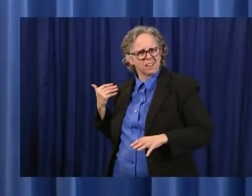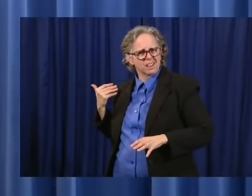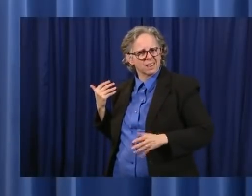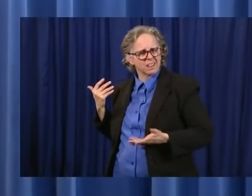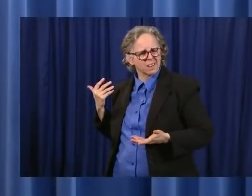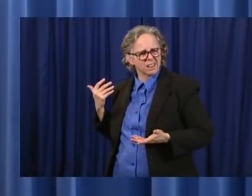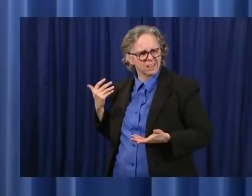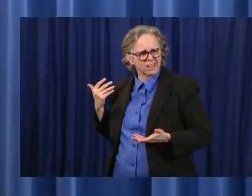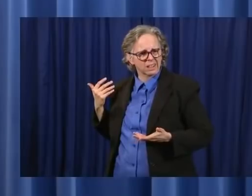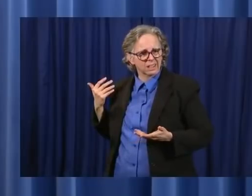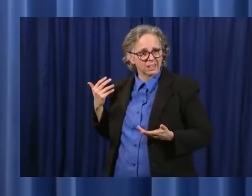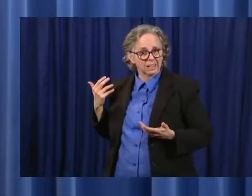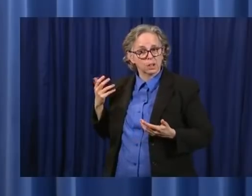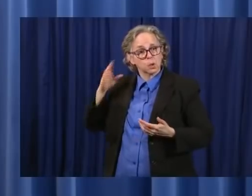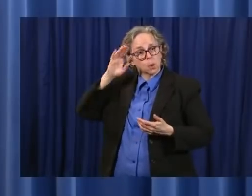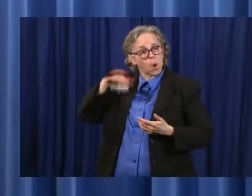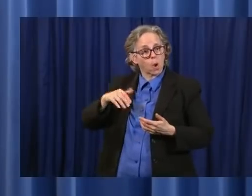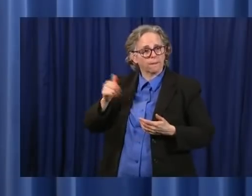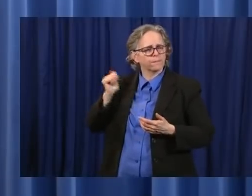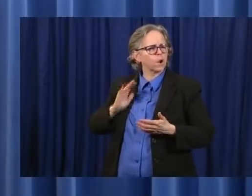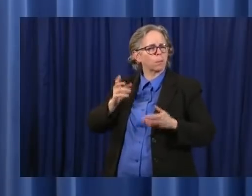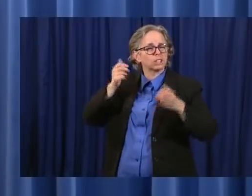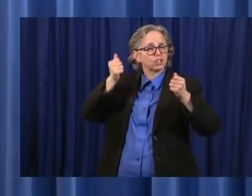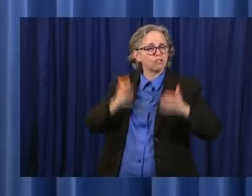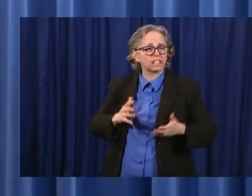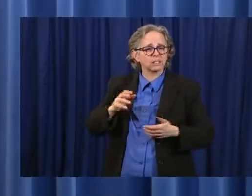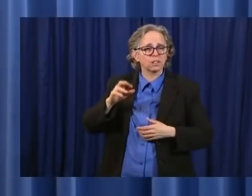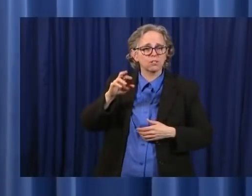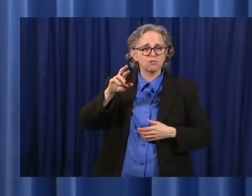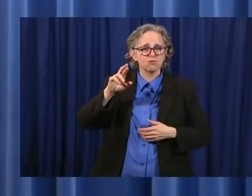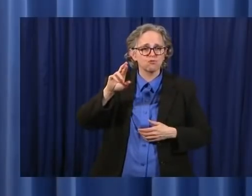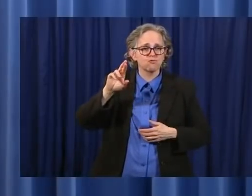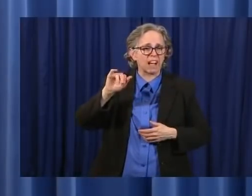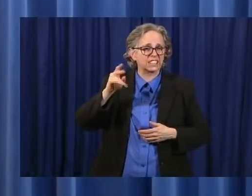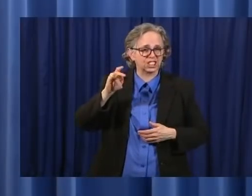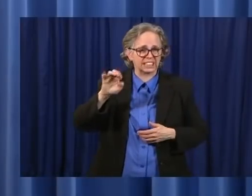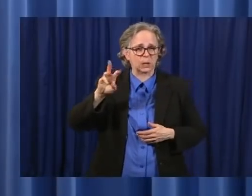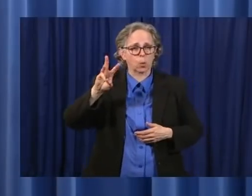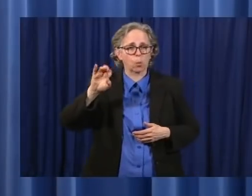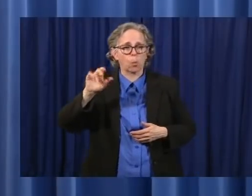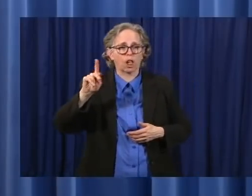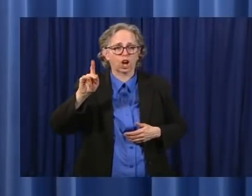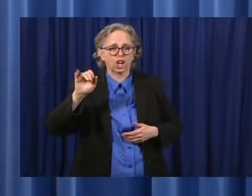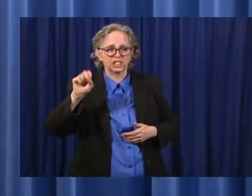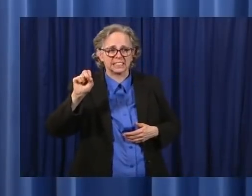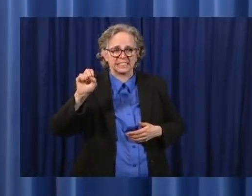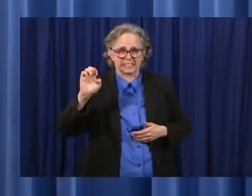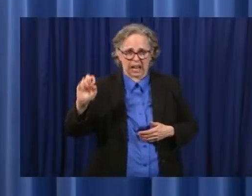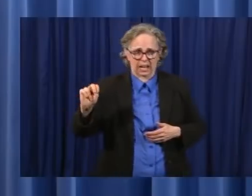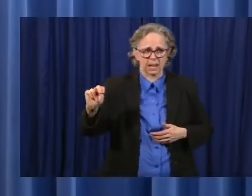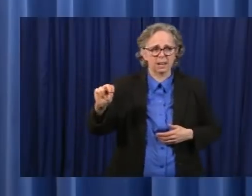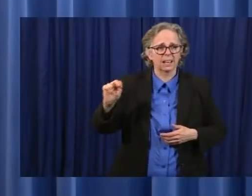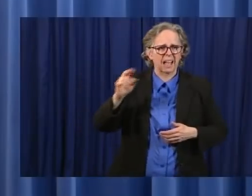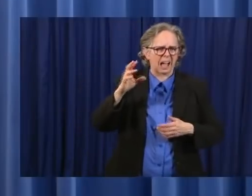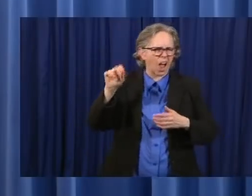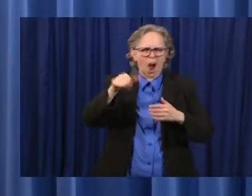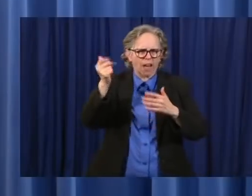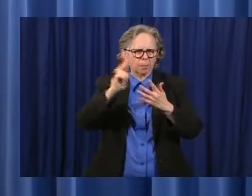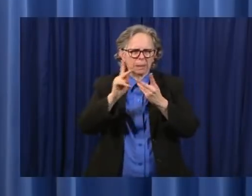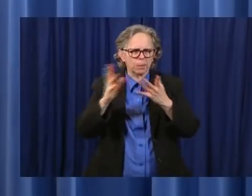former director Reggie Wilkinson, assistant director Tom Stickrath, and others who understand